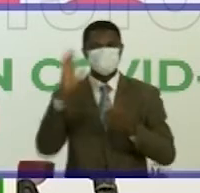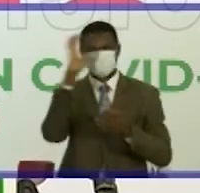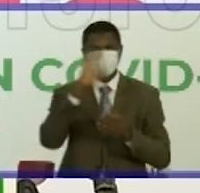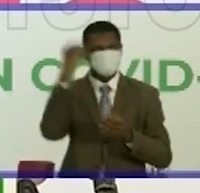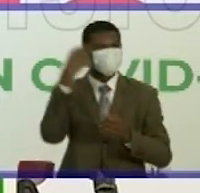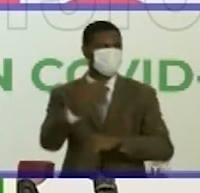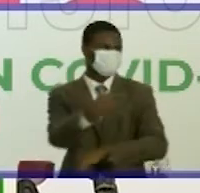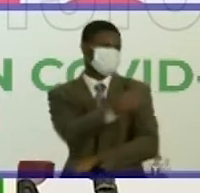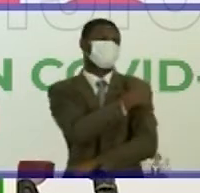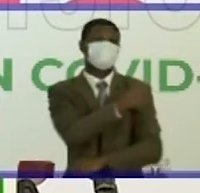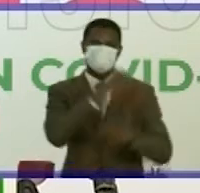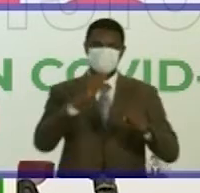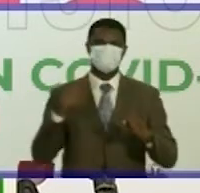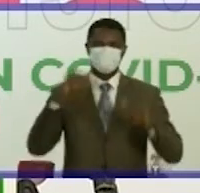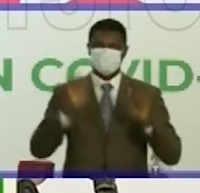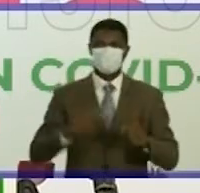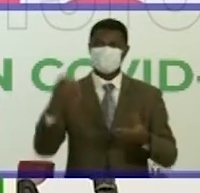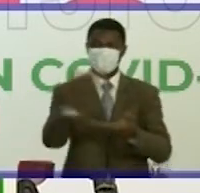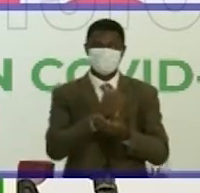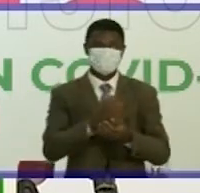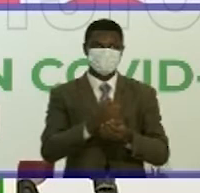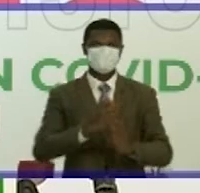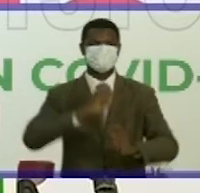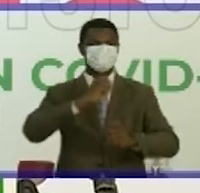mass deployment. And 10,